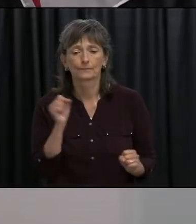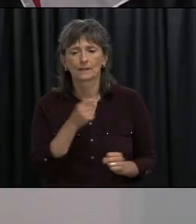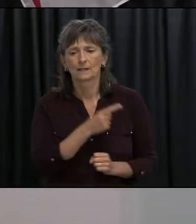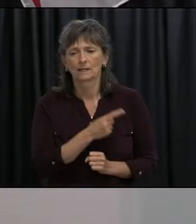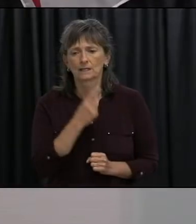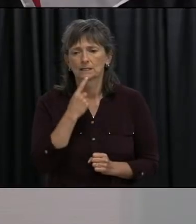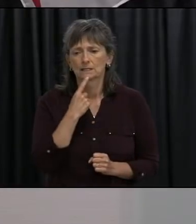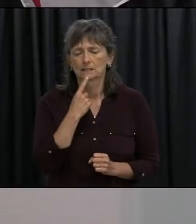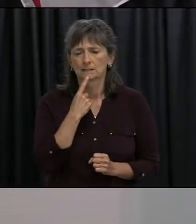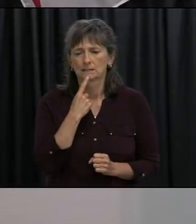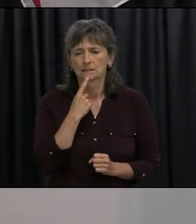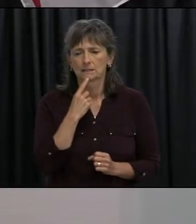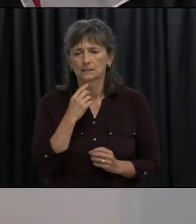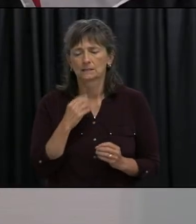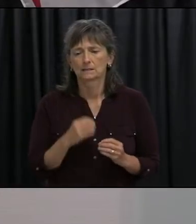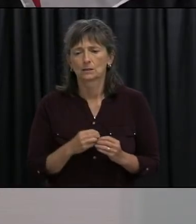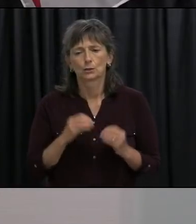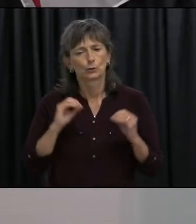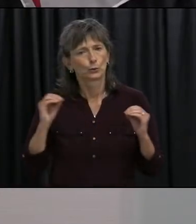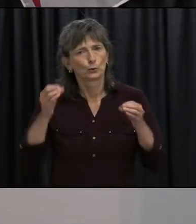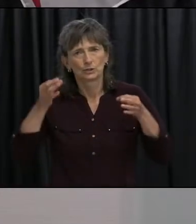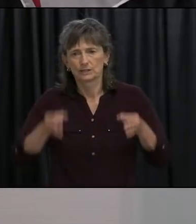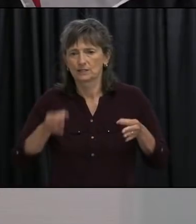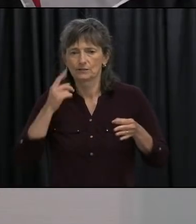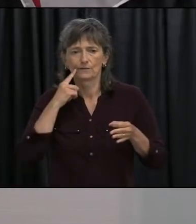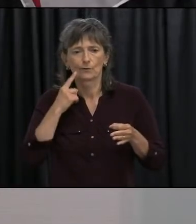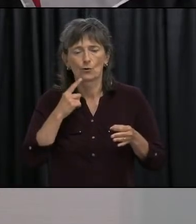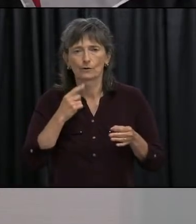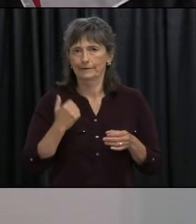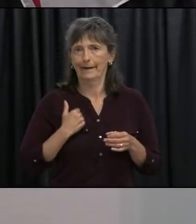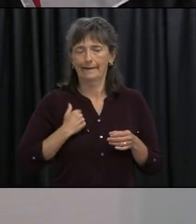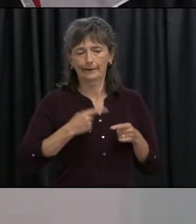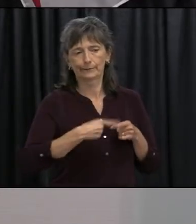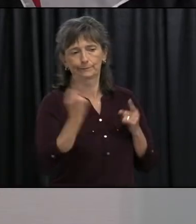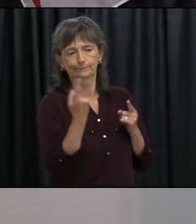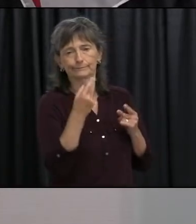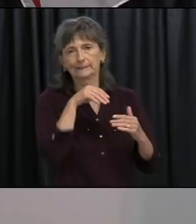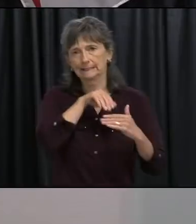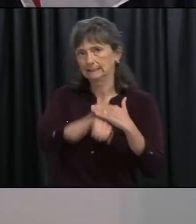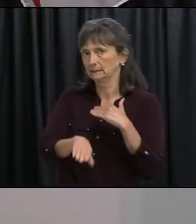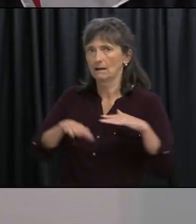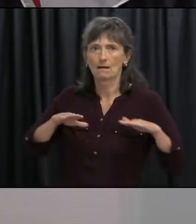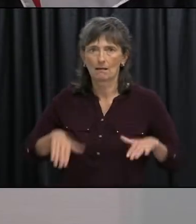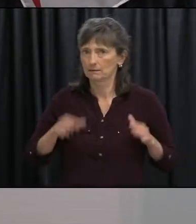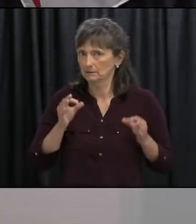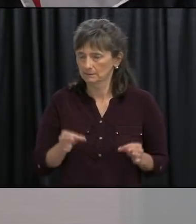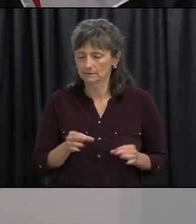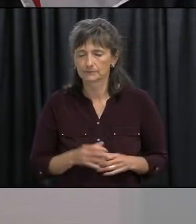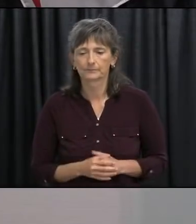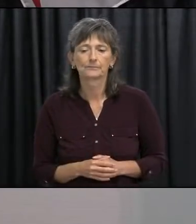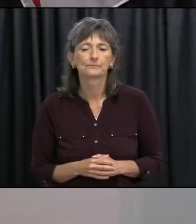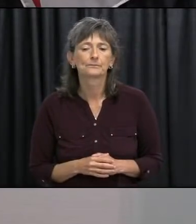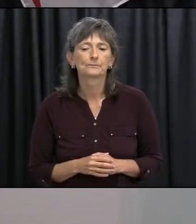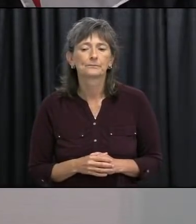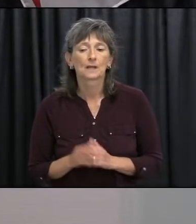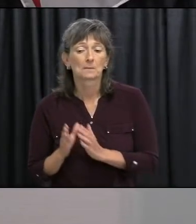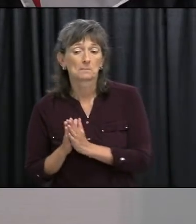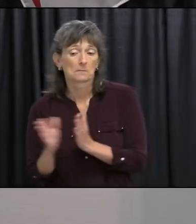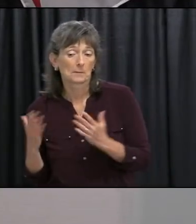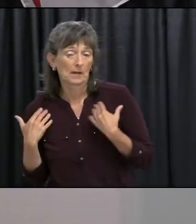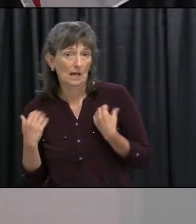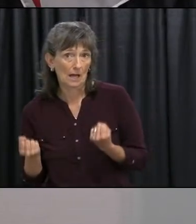mentioned no firm decision has been made on expanding the Atlantic bubble to include the rest of Canada, and that public health would